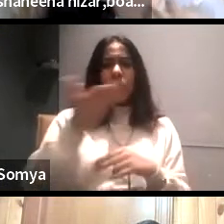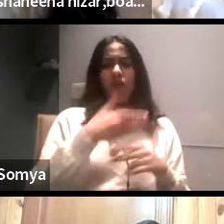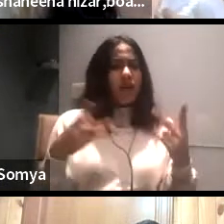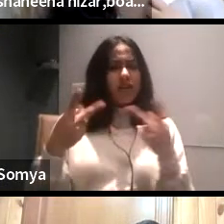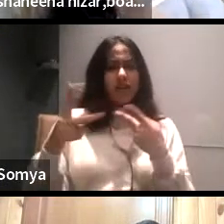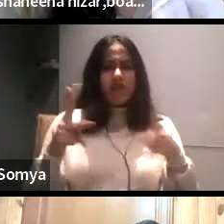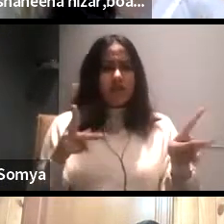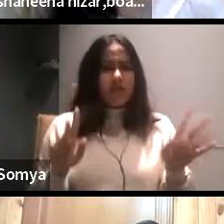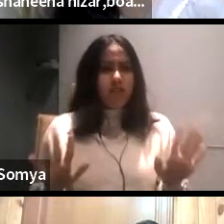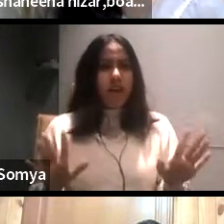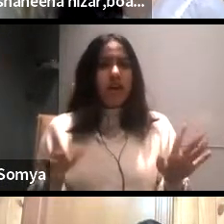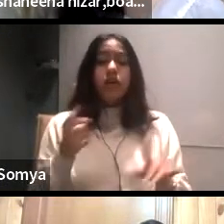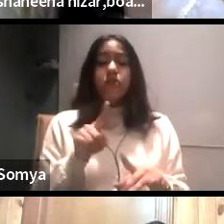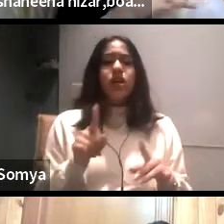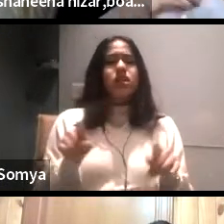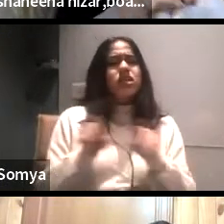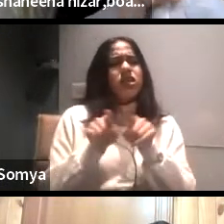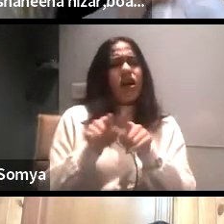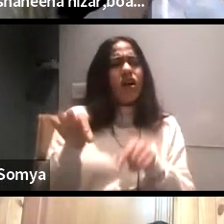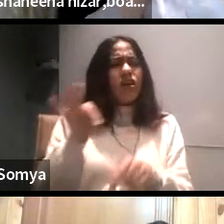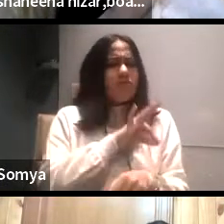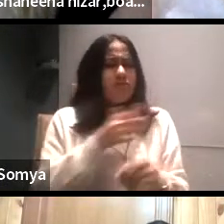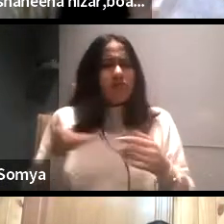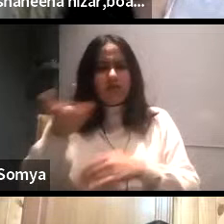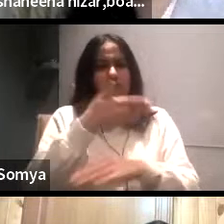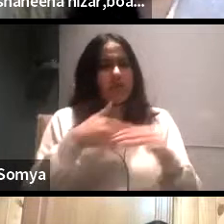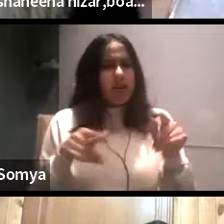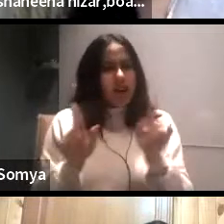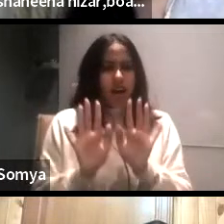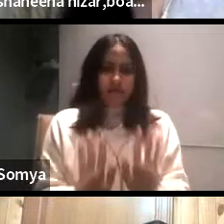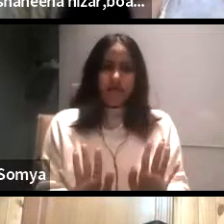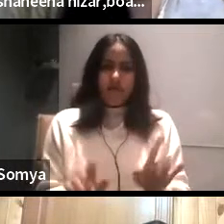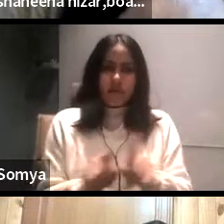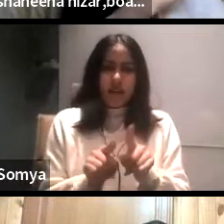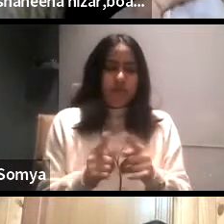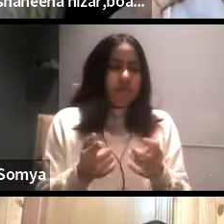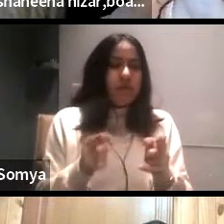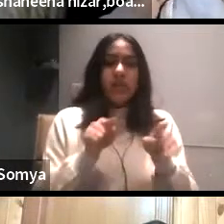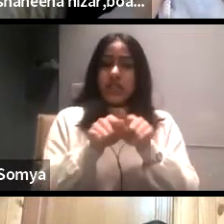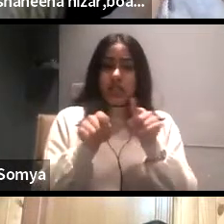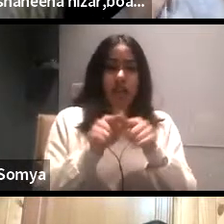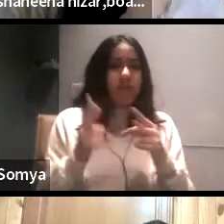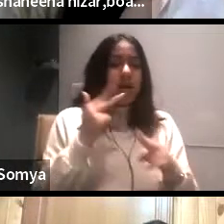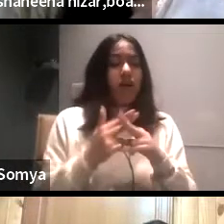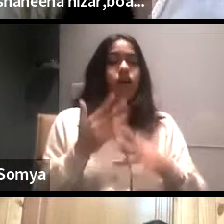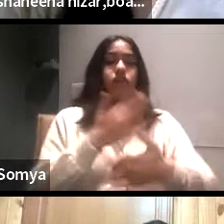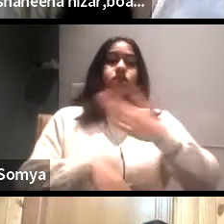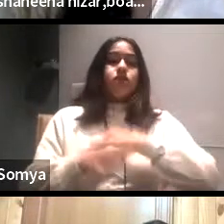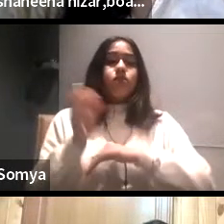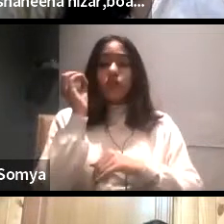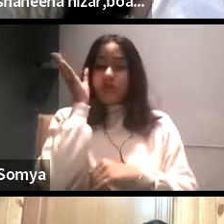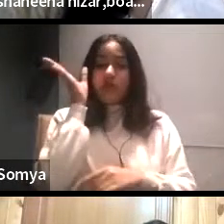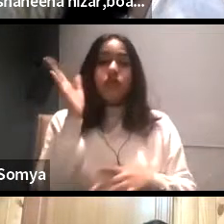we are very much alike at the same time. Like disability awareness